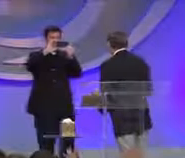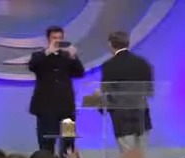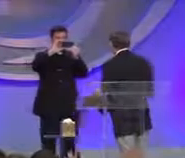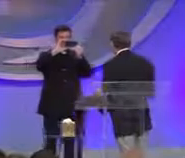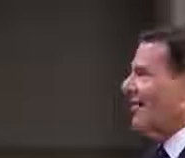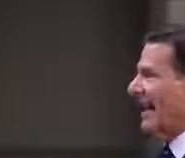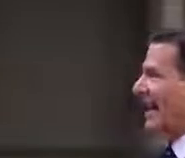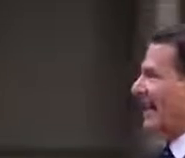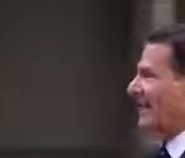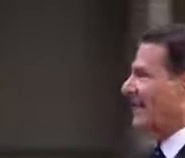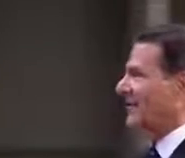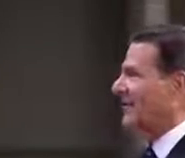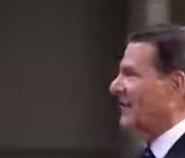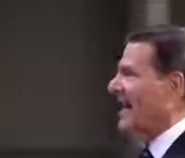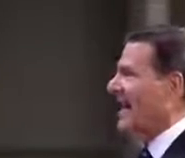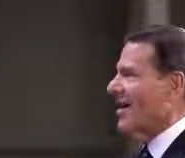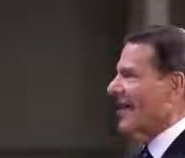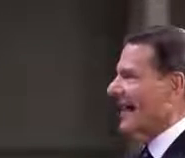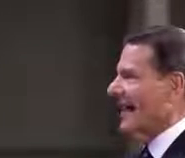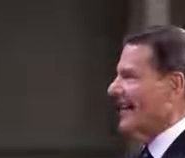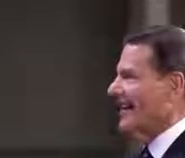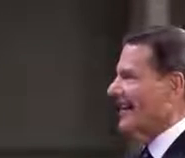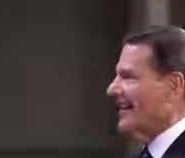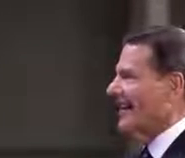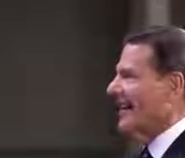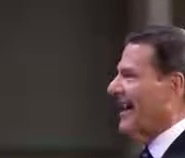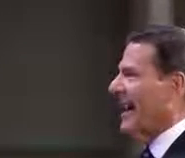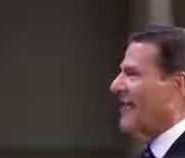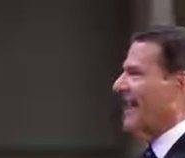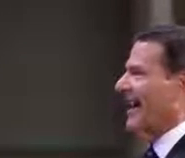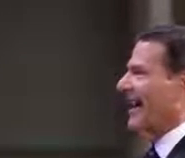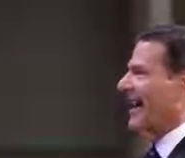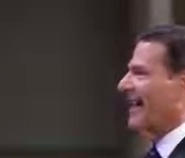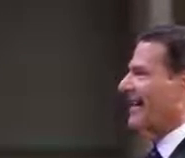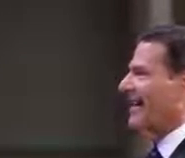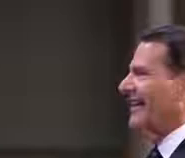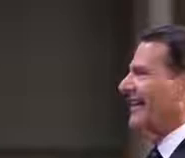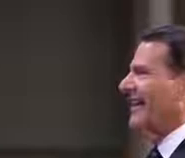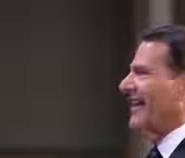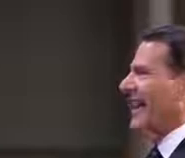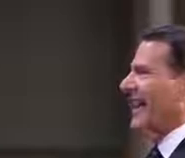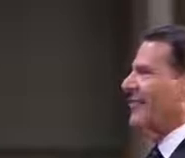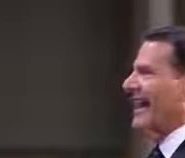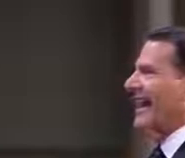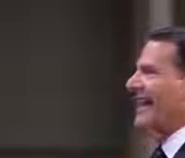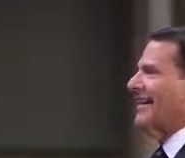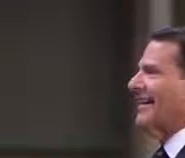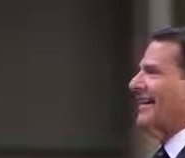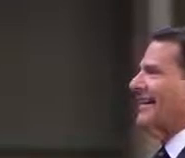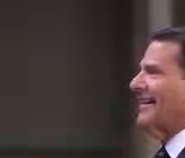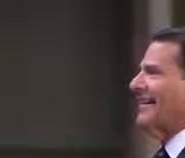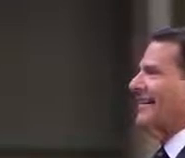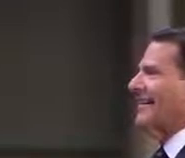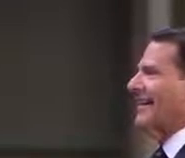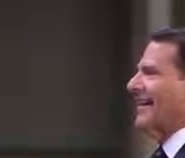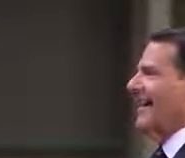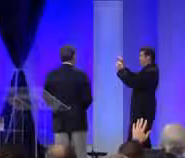blessed. Amen. Amen. Amen. Amen.